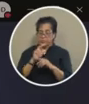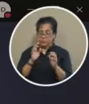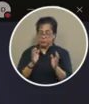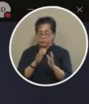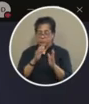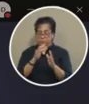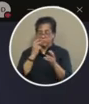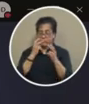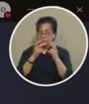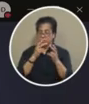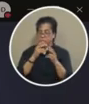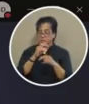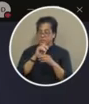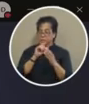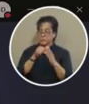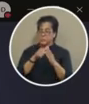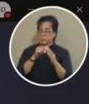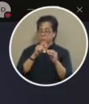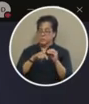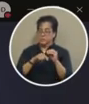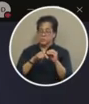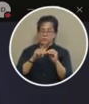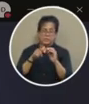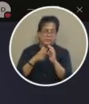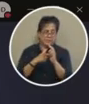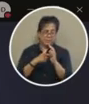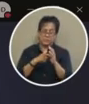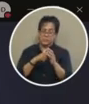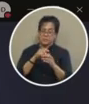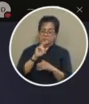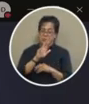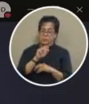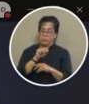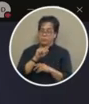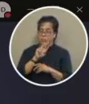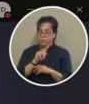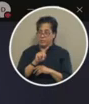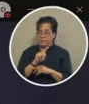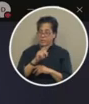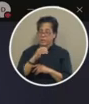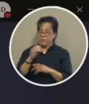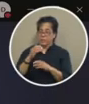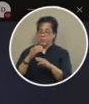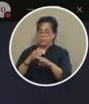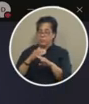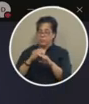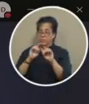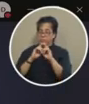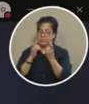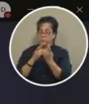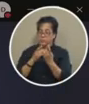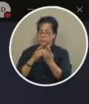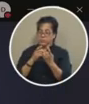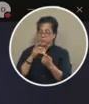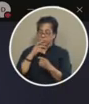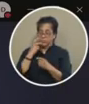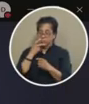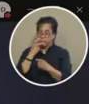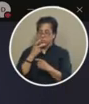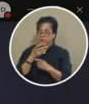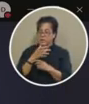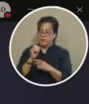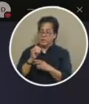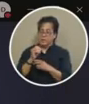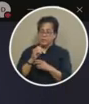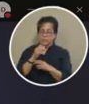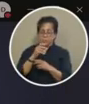of El Paso. The linkage to the strategic plan is subsection 3.1, improve the visual impression of the community, gateway corridors,